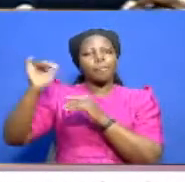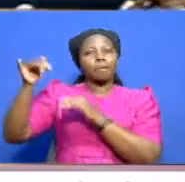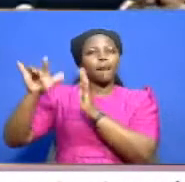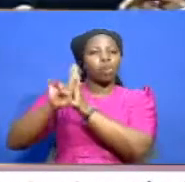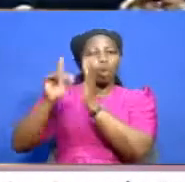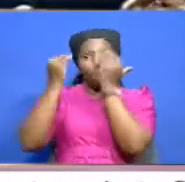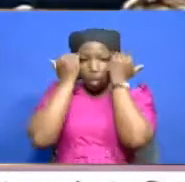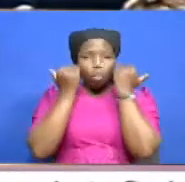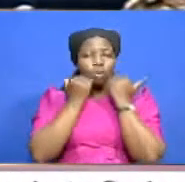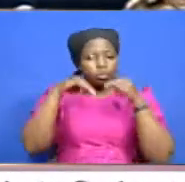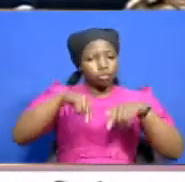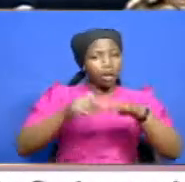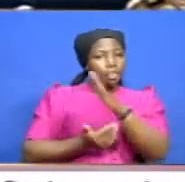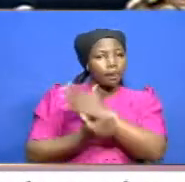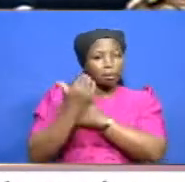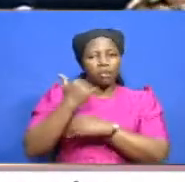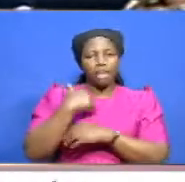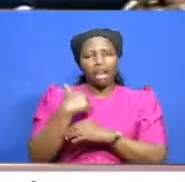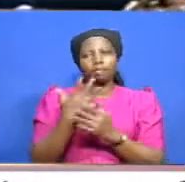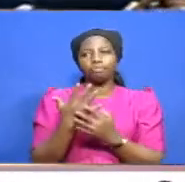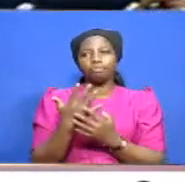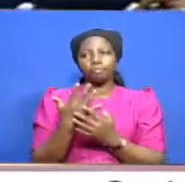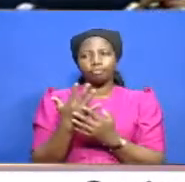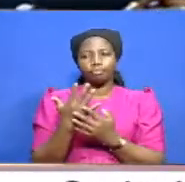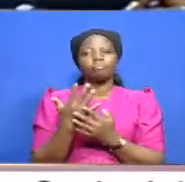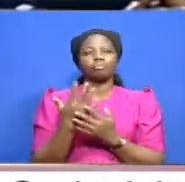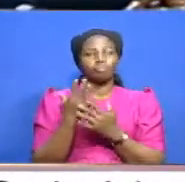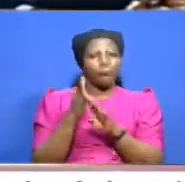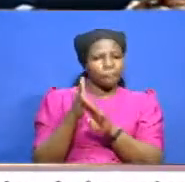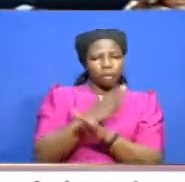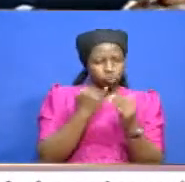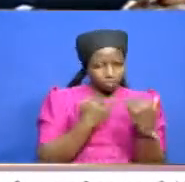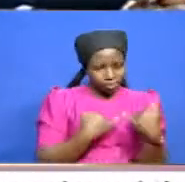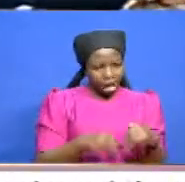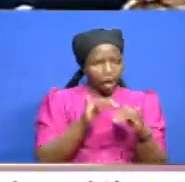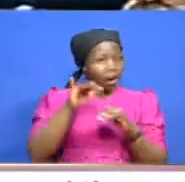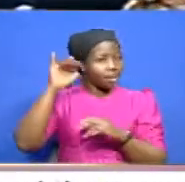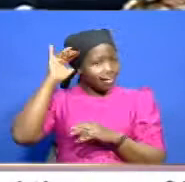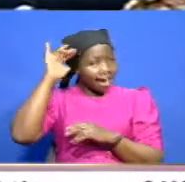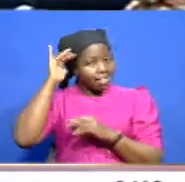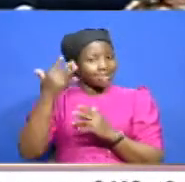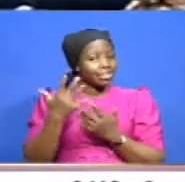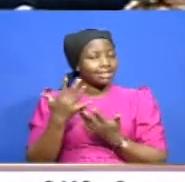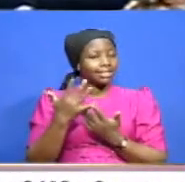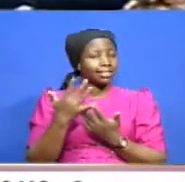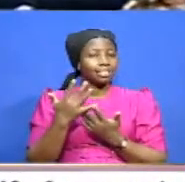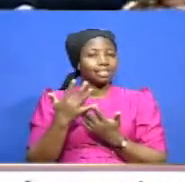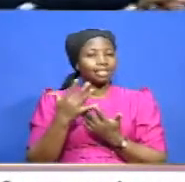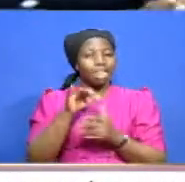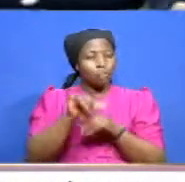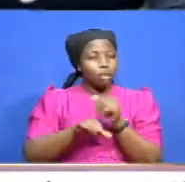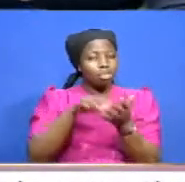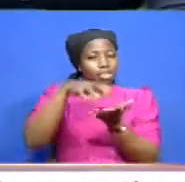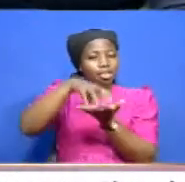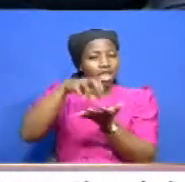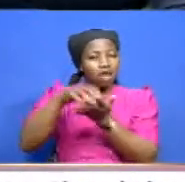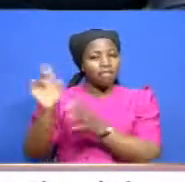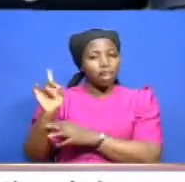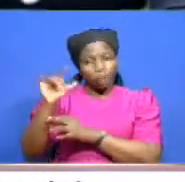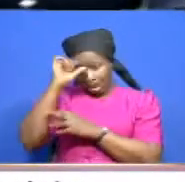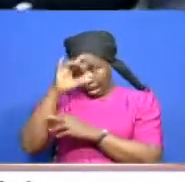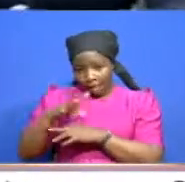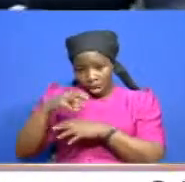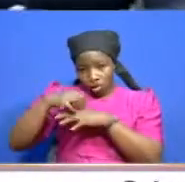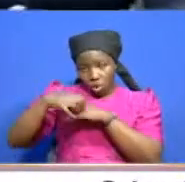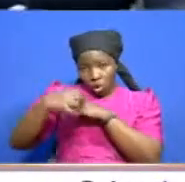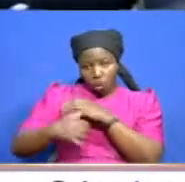is currently underway a pre-trial hearing that touches on a case touching on the Nairobi Governor Mike Mbuvi Sonko